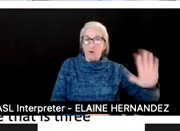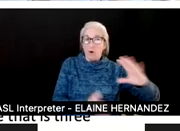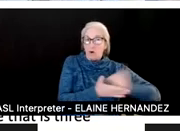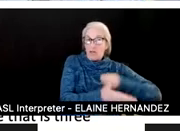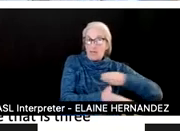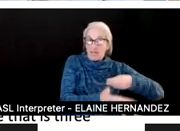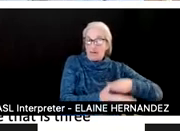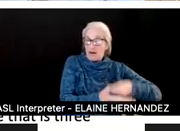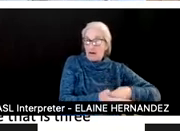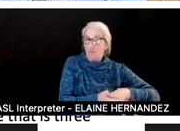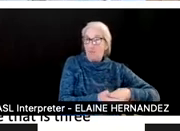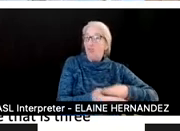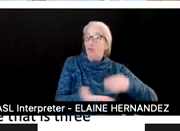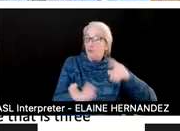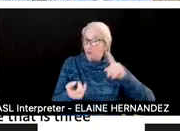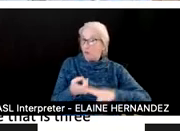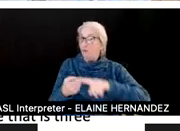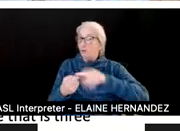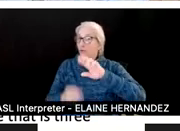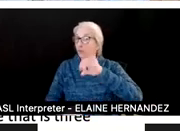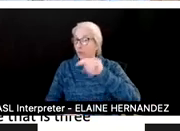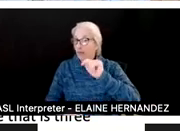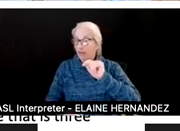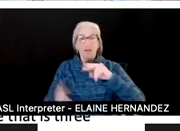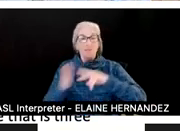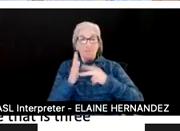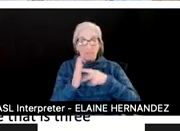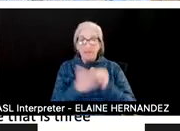so $760, for a total of